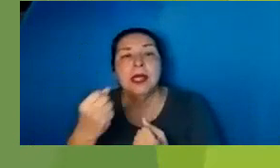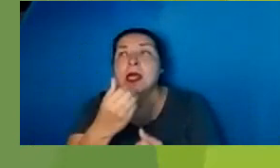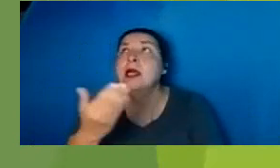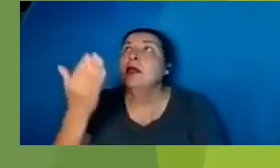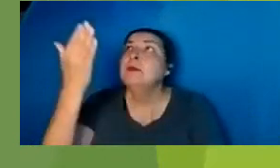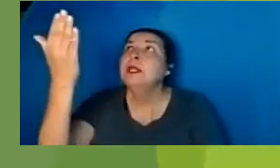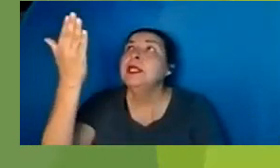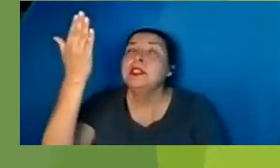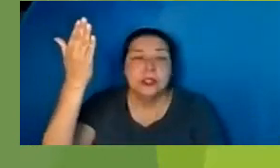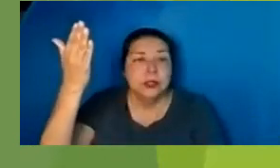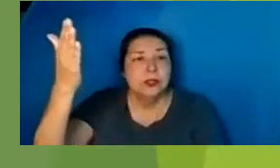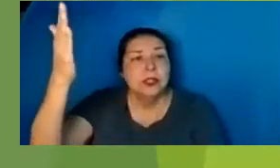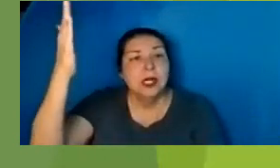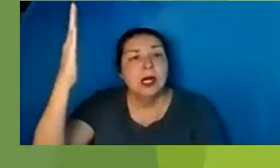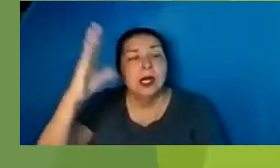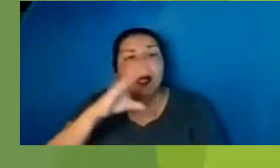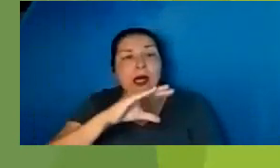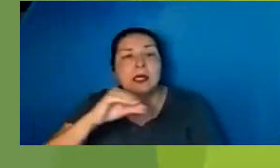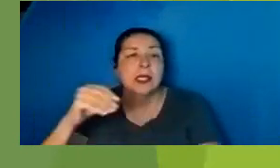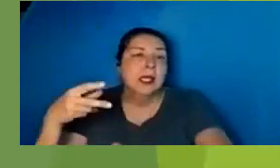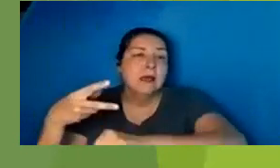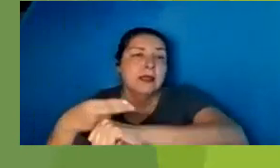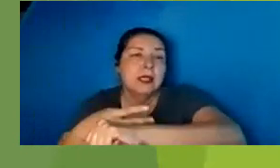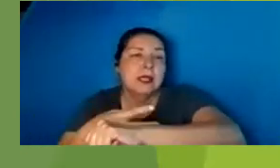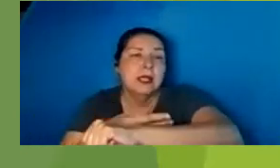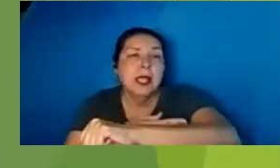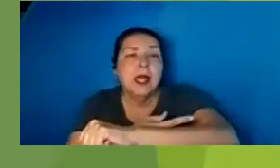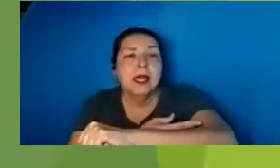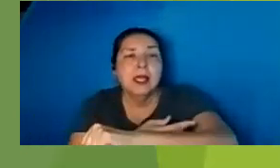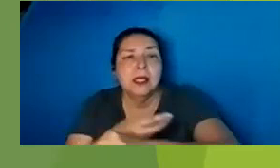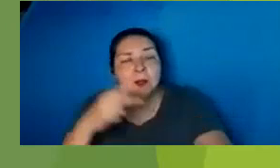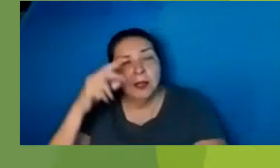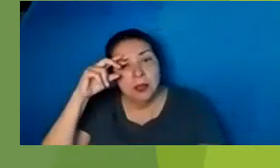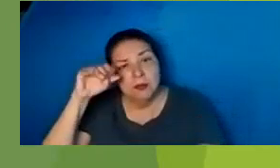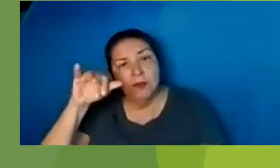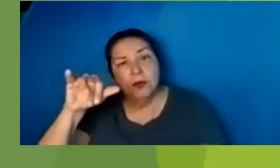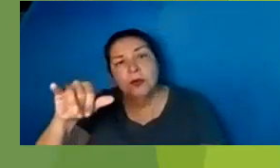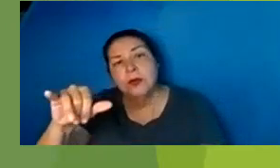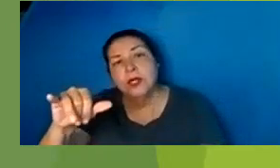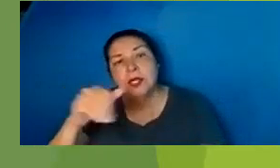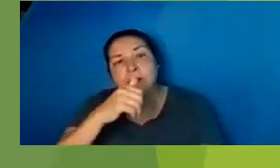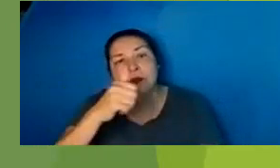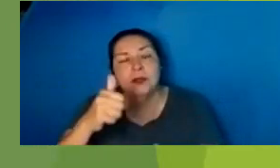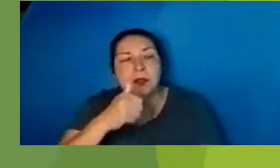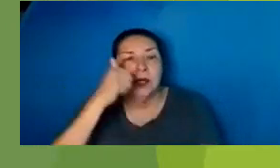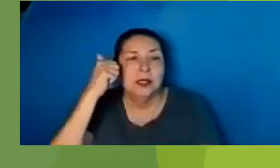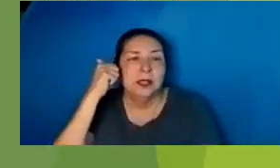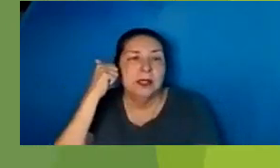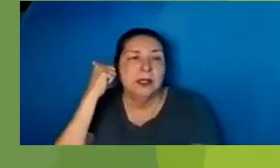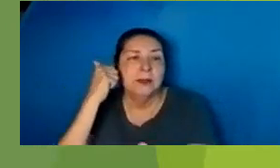light, be to God and alleluia, forever,